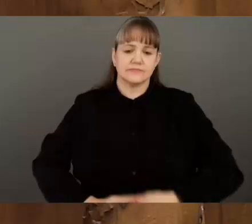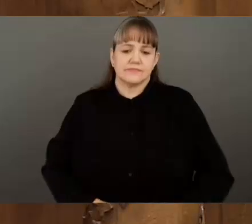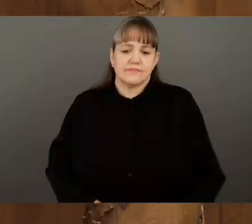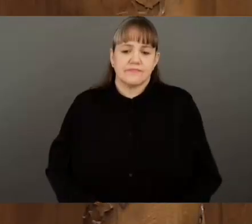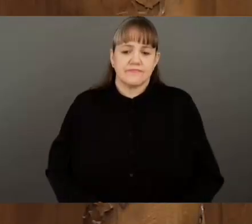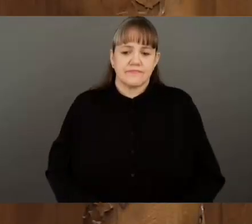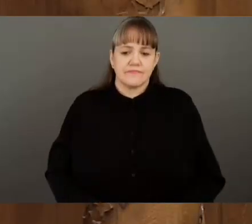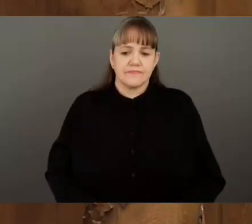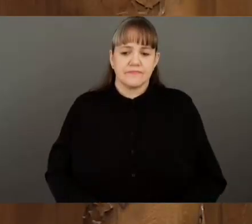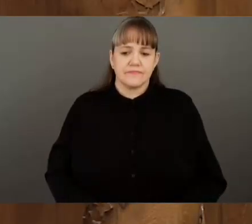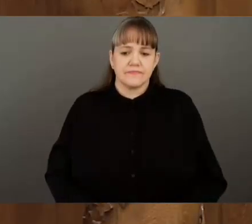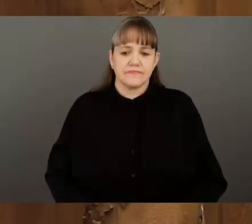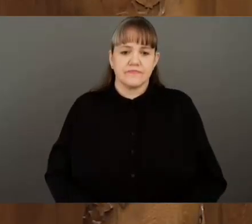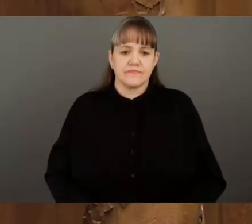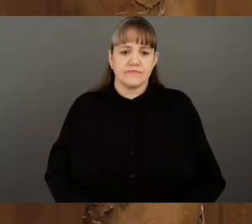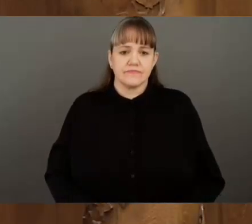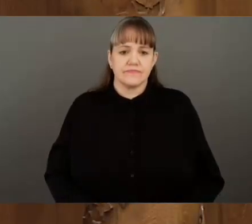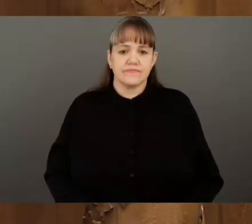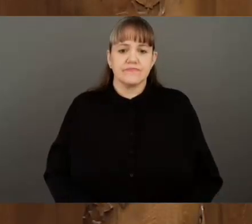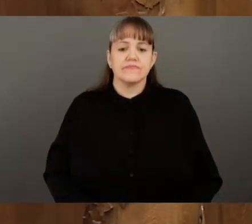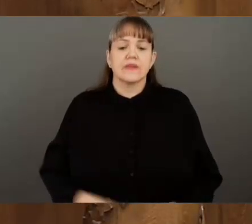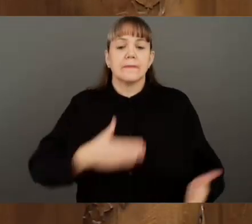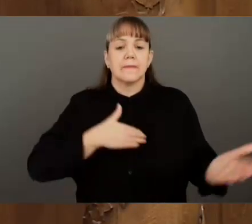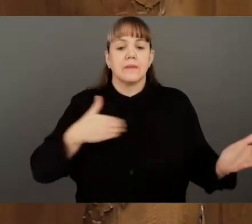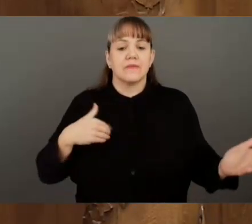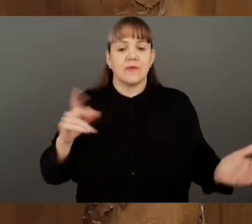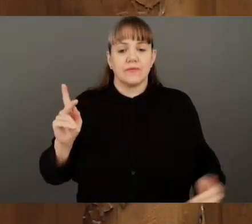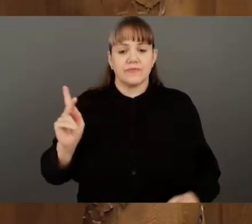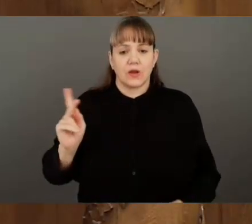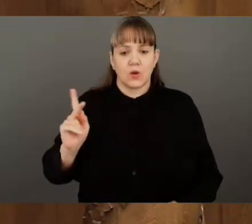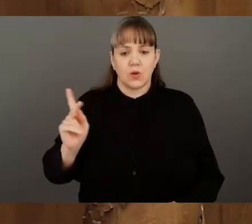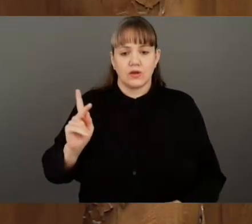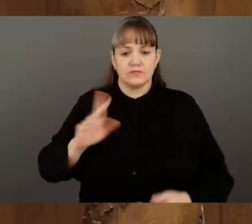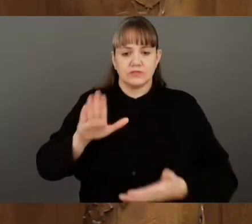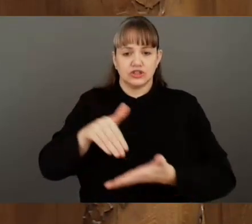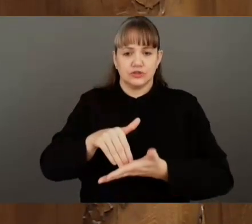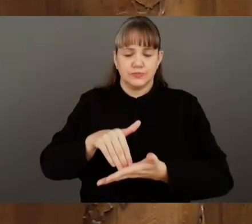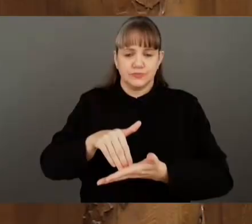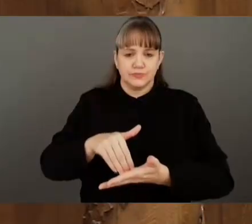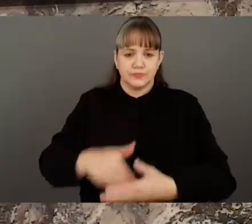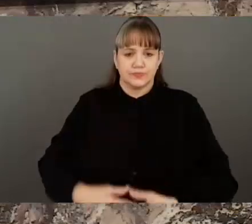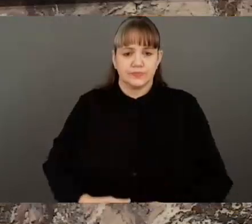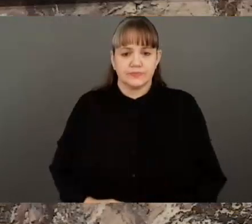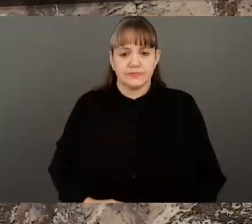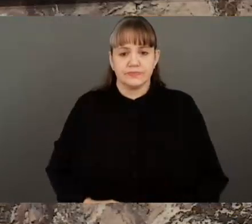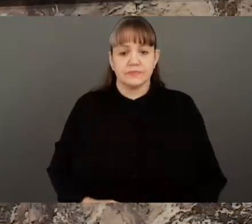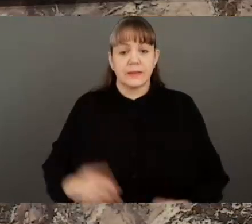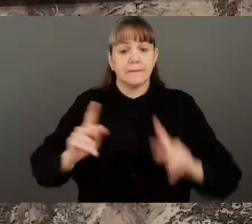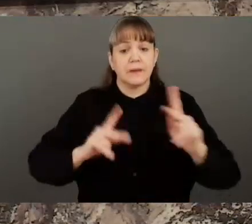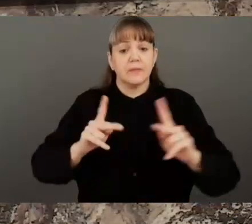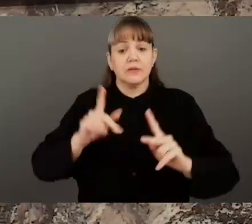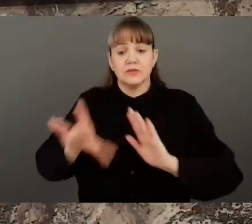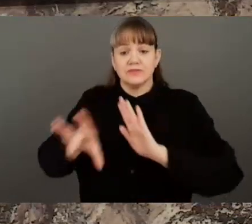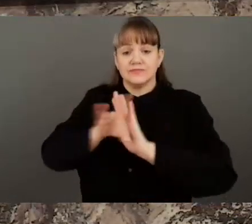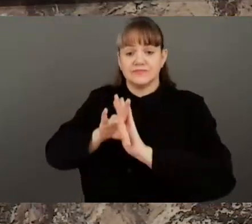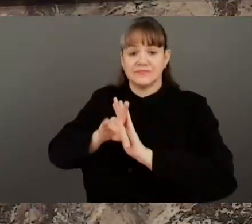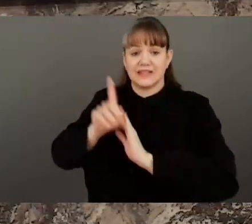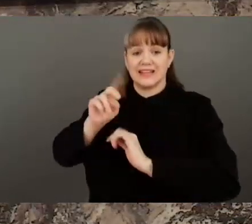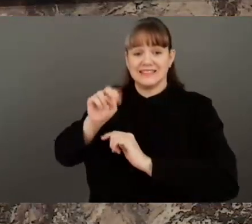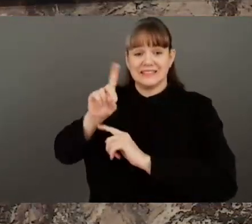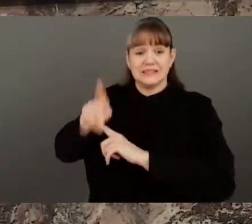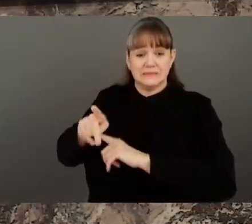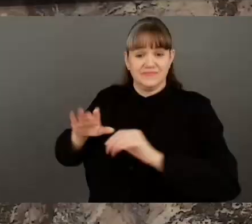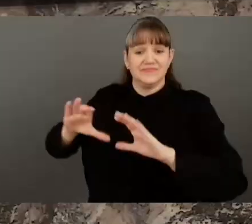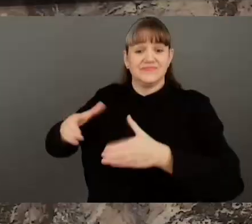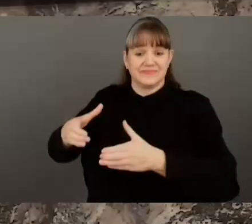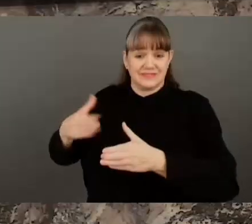Member for Kelowna Centre. This weekend, delegates to the BC NDP convention voted to completely repeal this government's changes